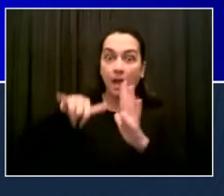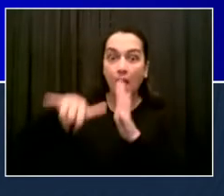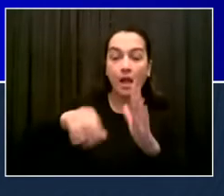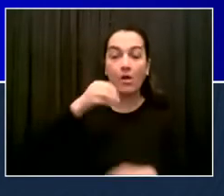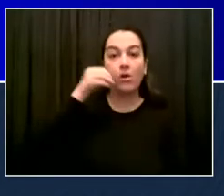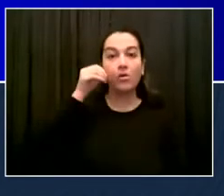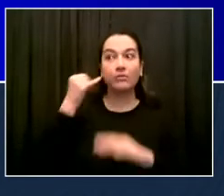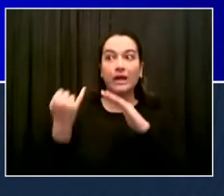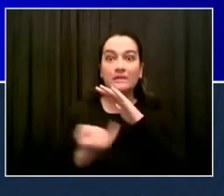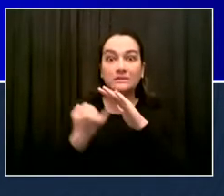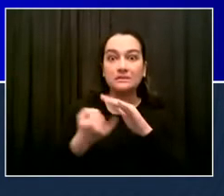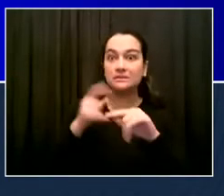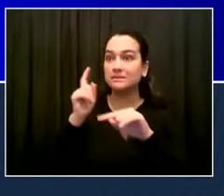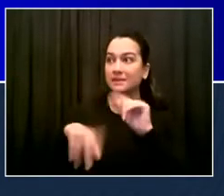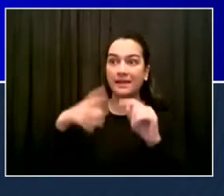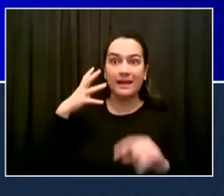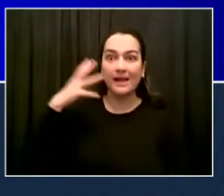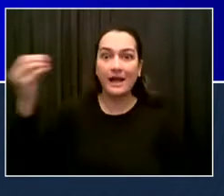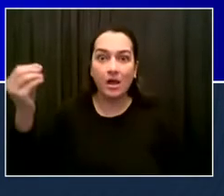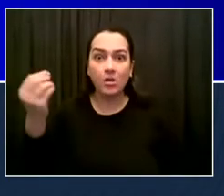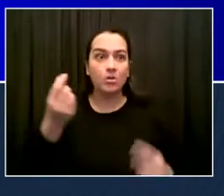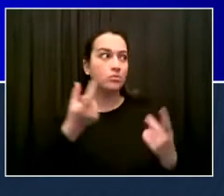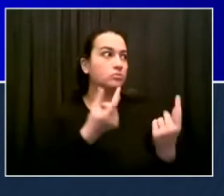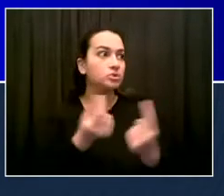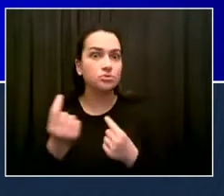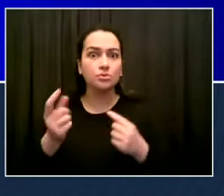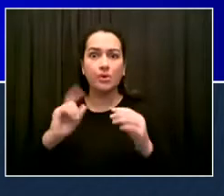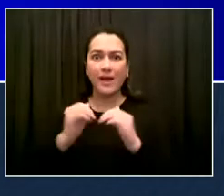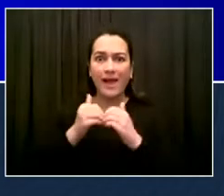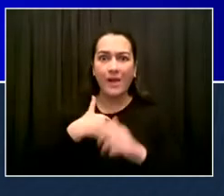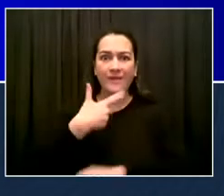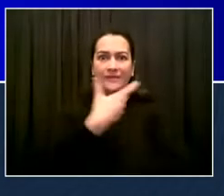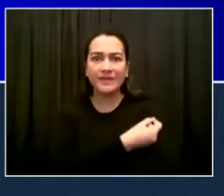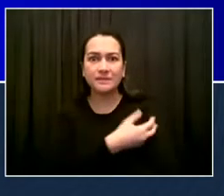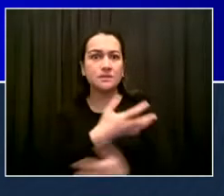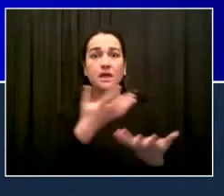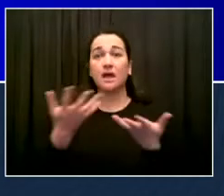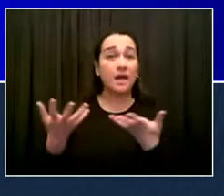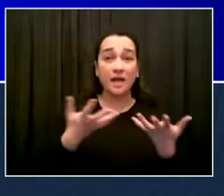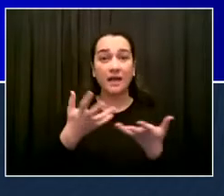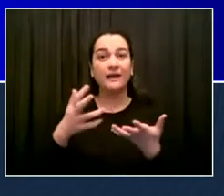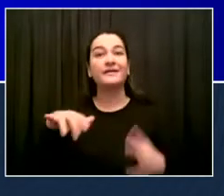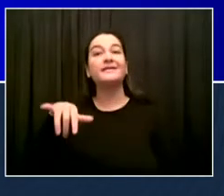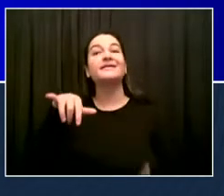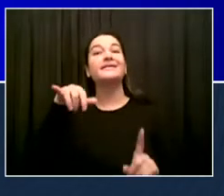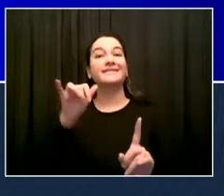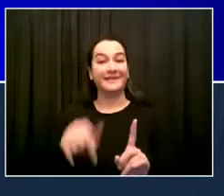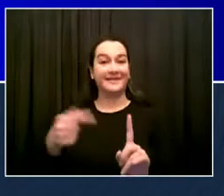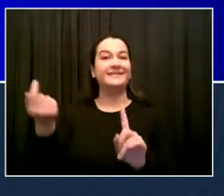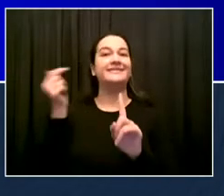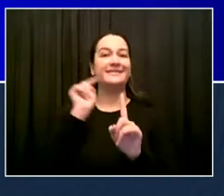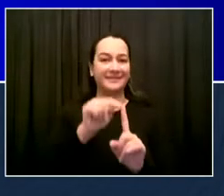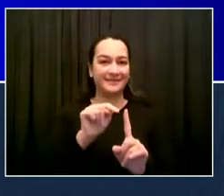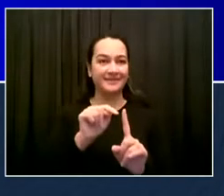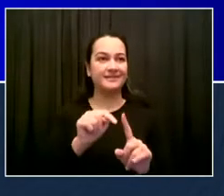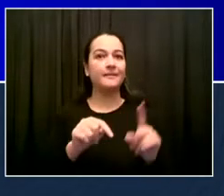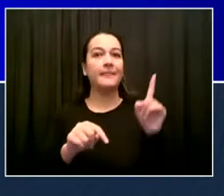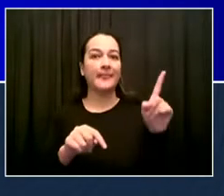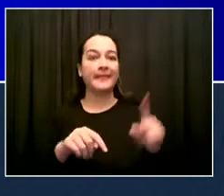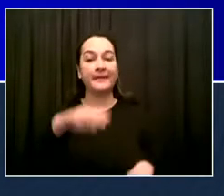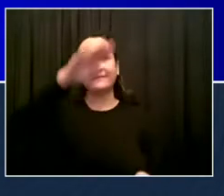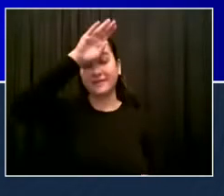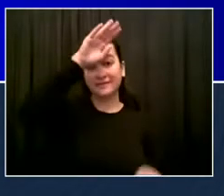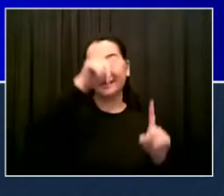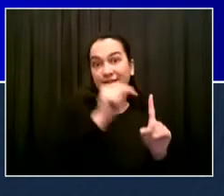They needed to know that somehow help would come, and now help is arriving to really save lives.